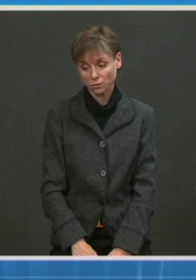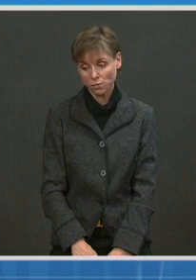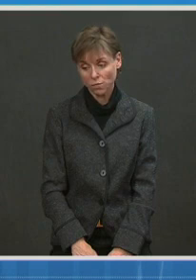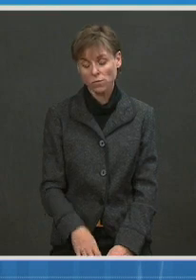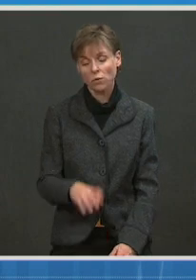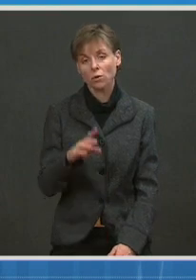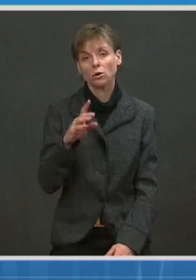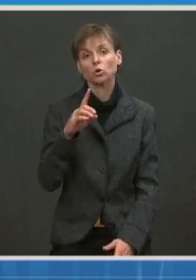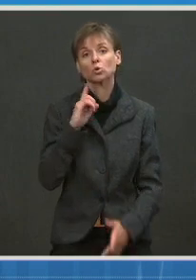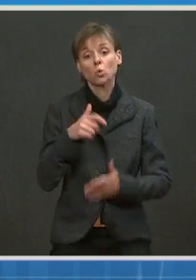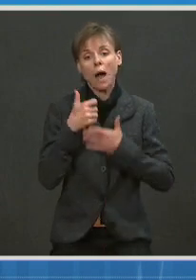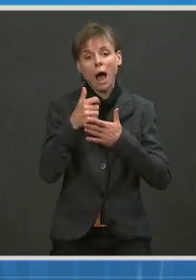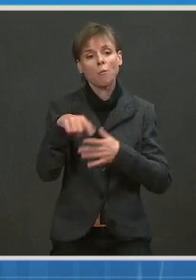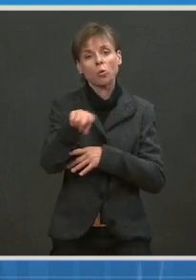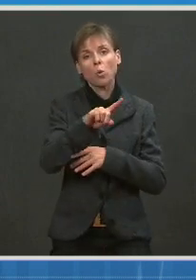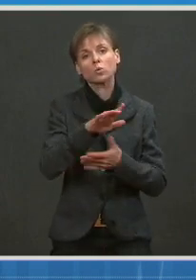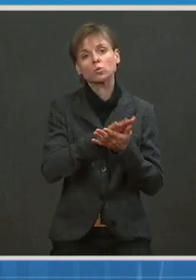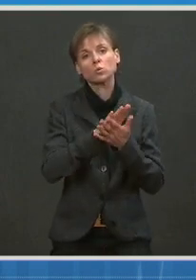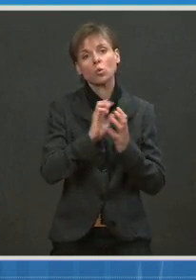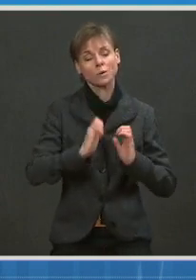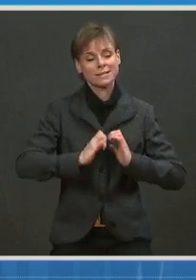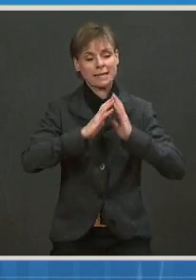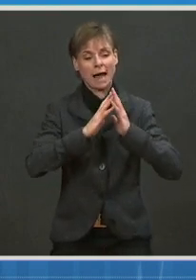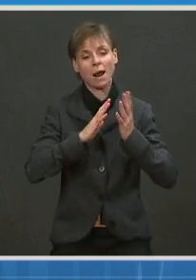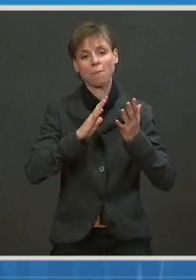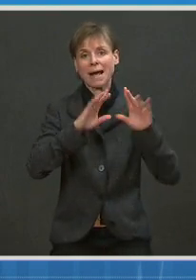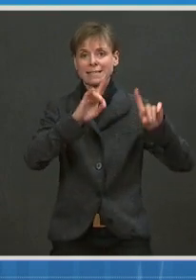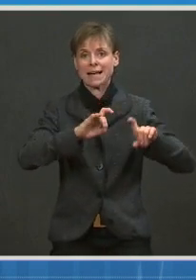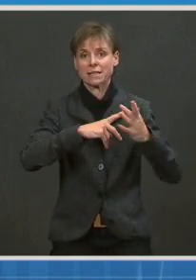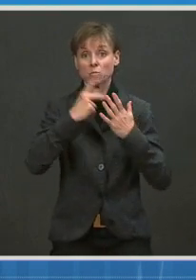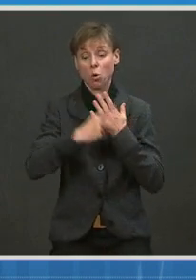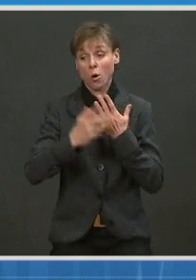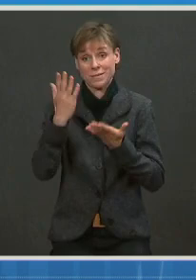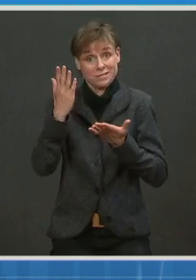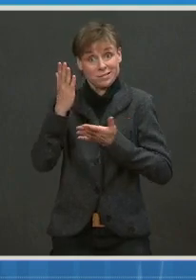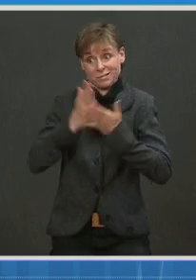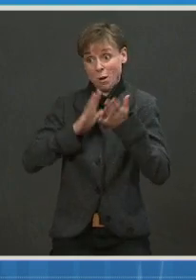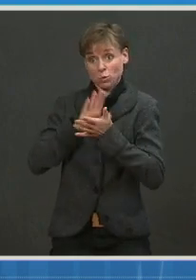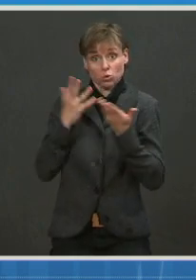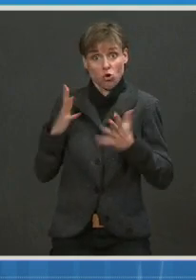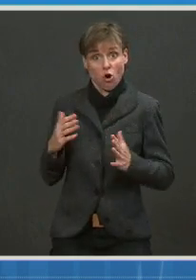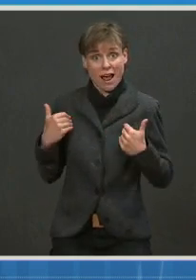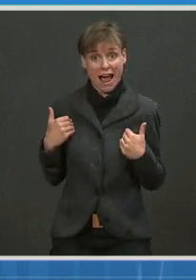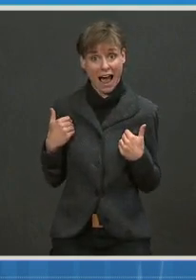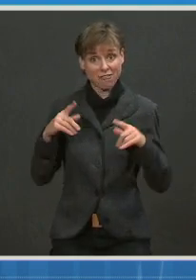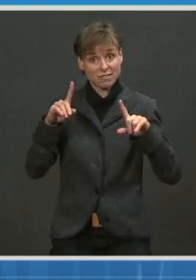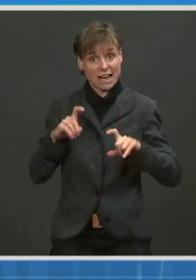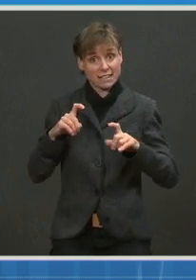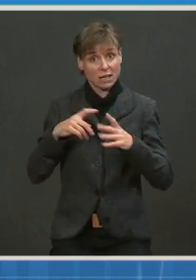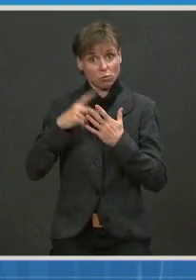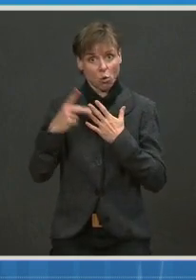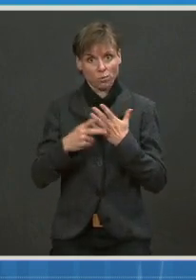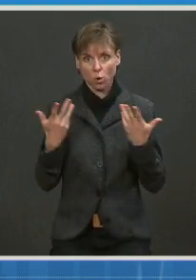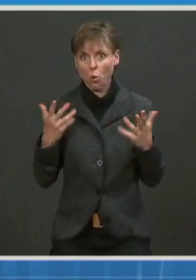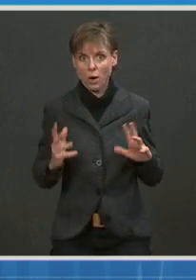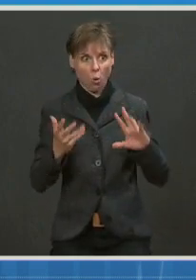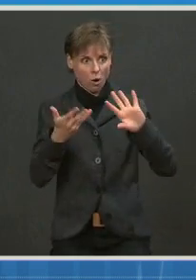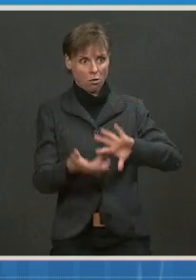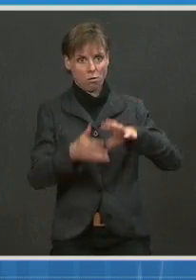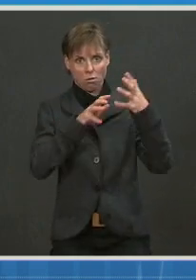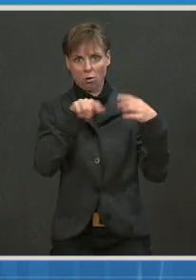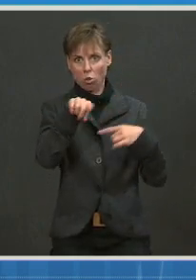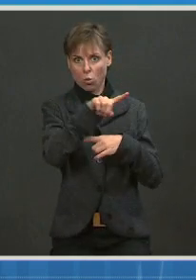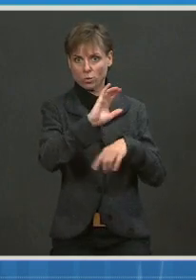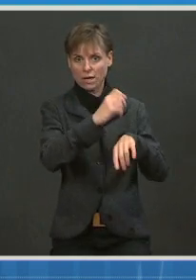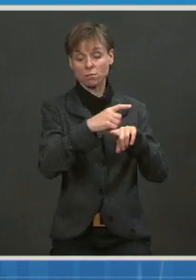programs. Some schools have testing programs, and so the intent is not to disrupt the relationships that they have. Others